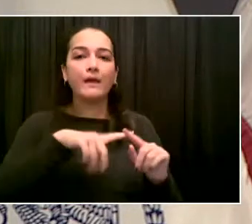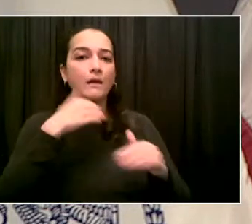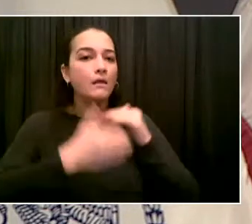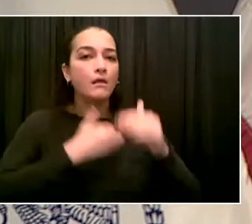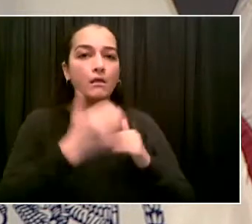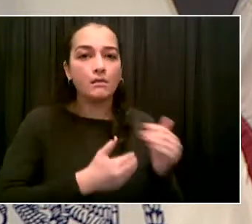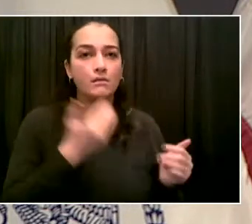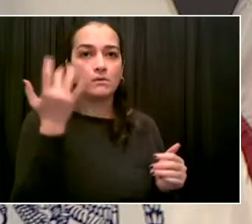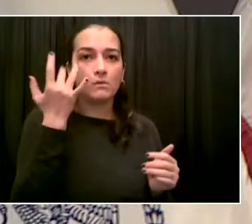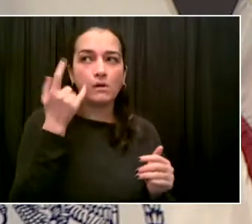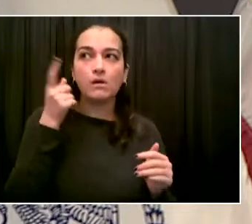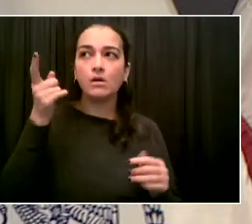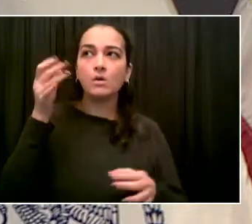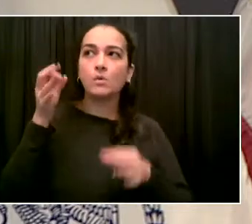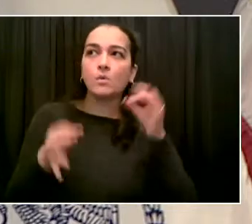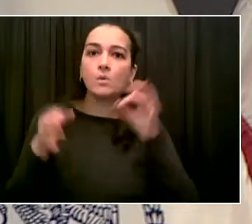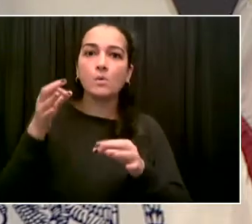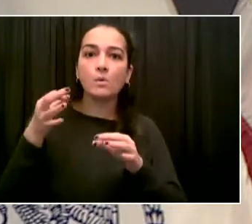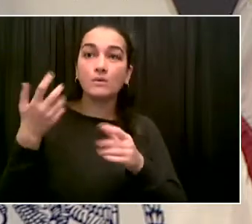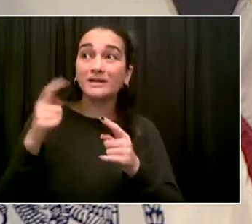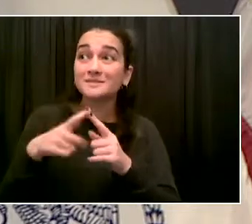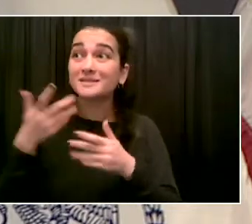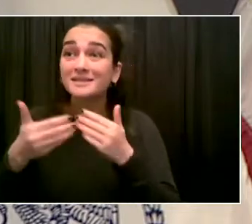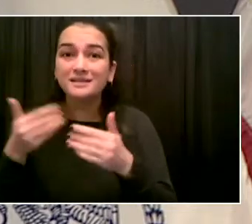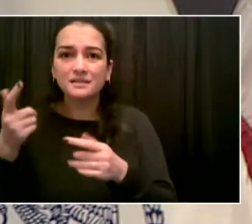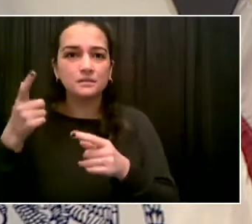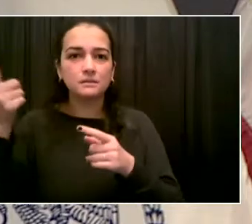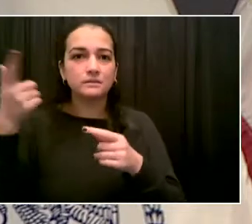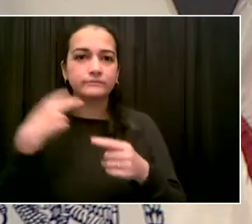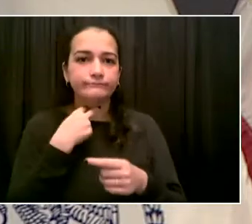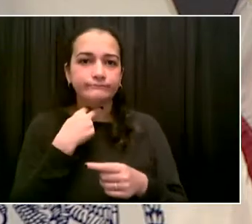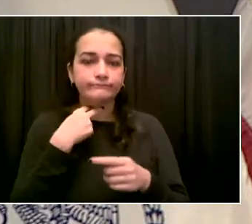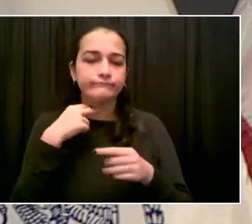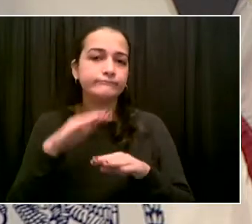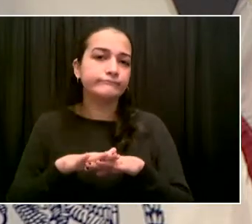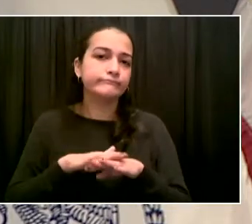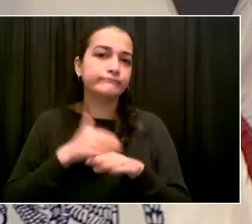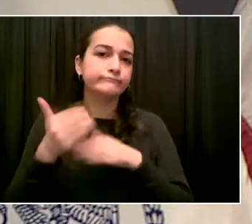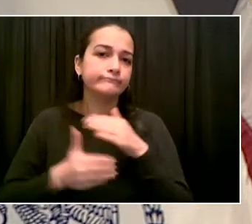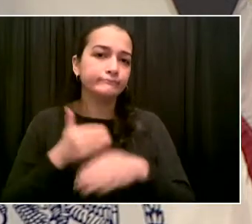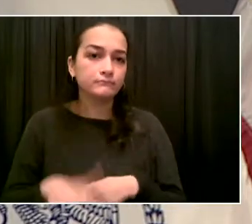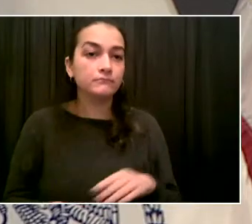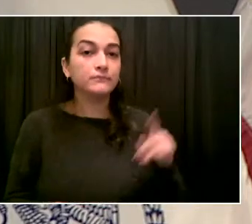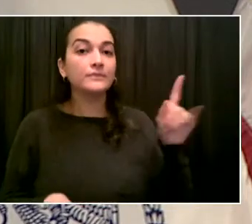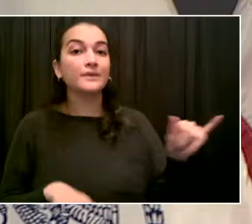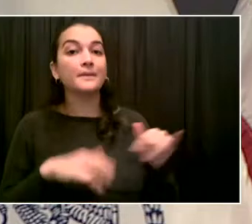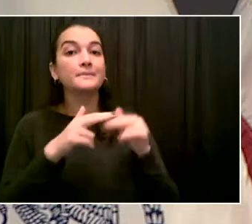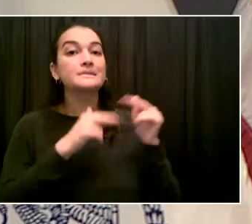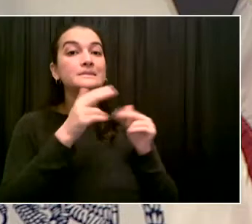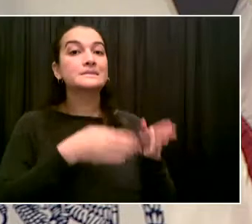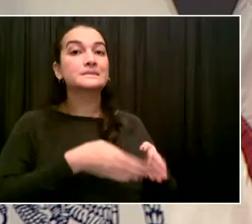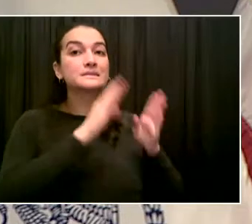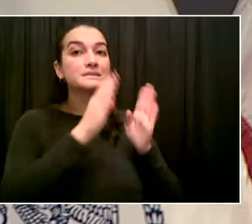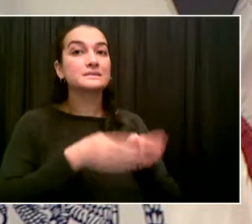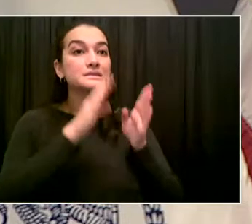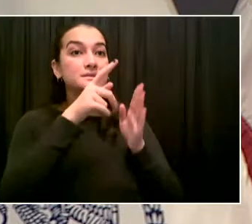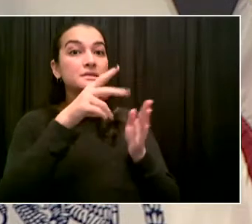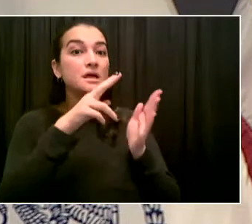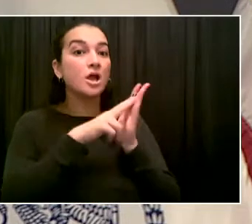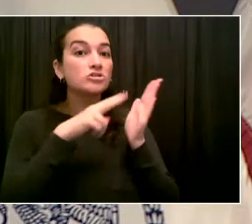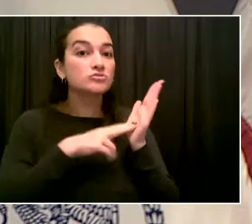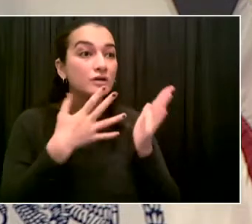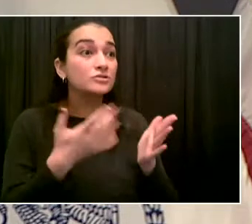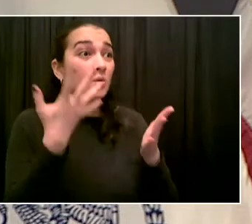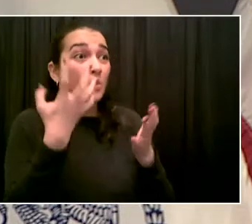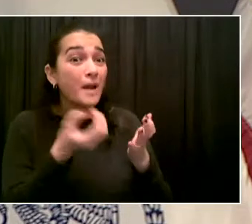Park. And the lawyer who brought the first suit that resulted in the temporary restraining order is also set to file another